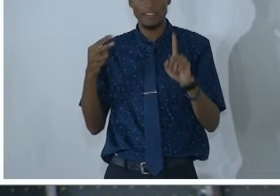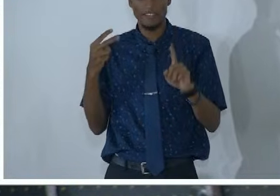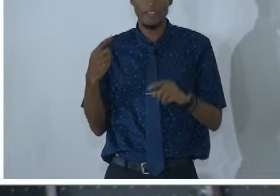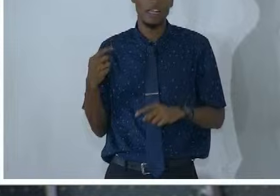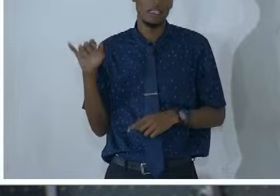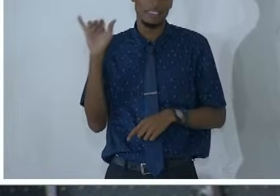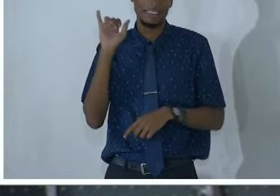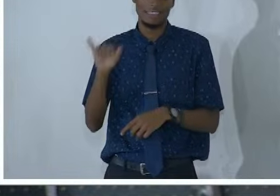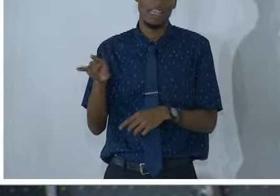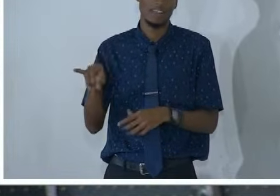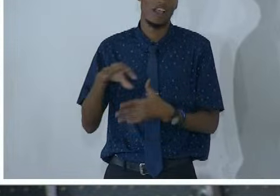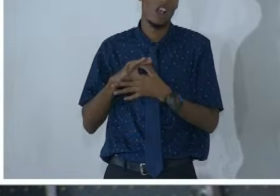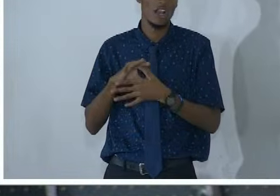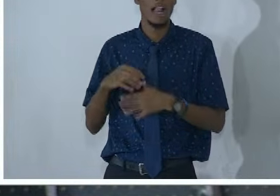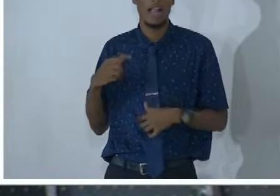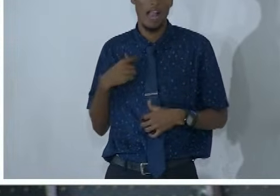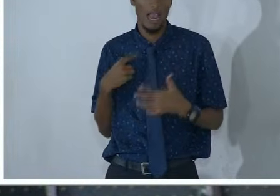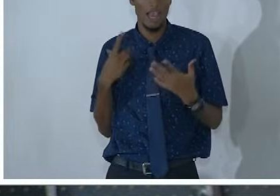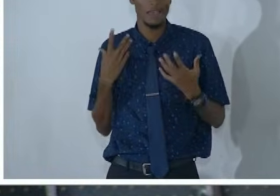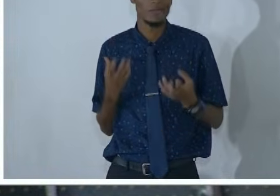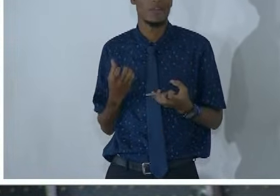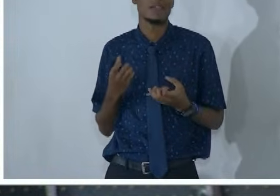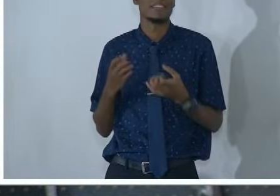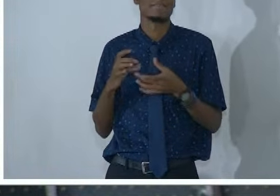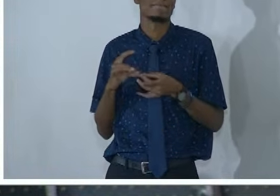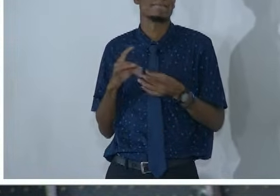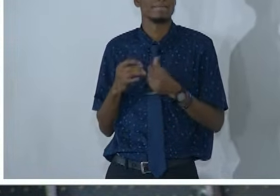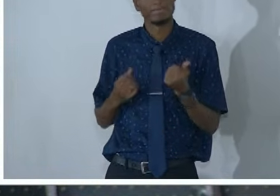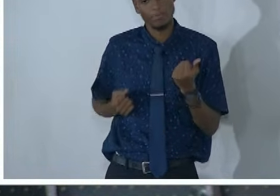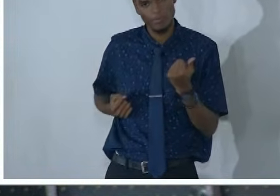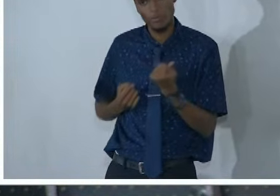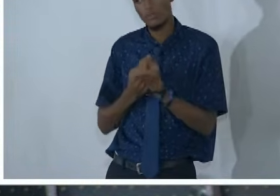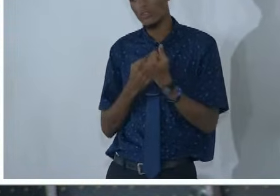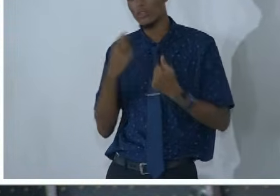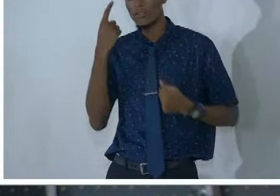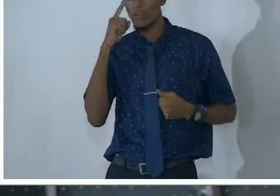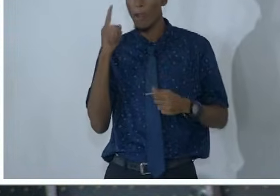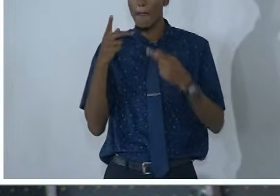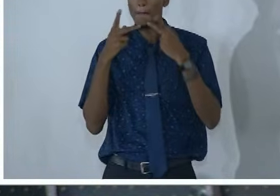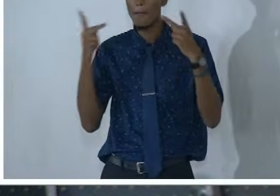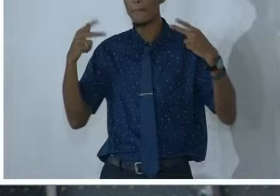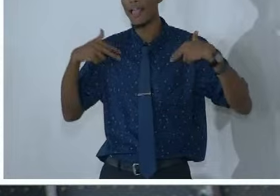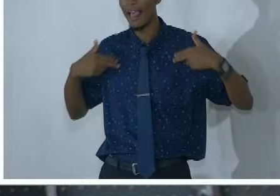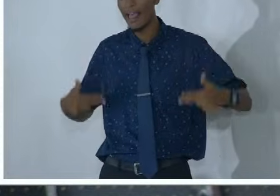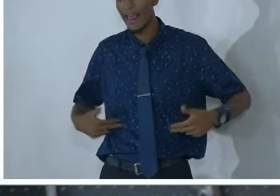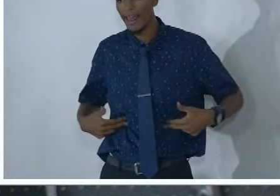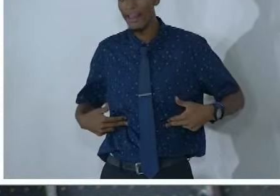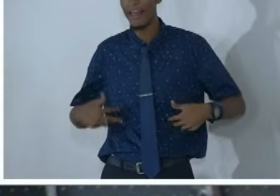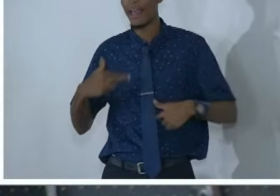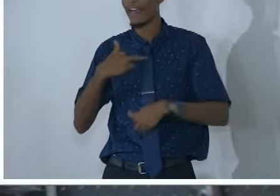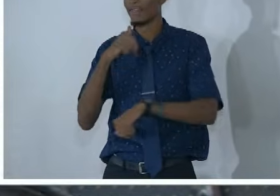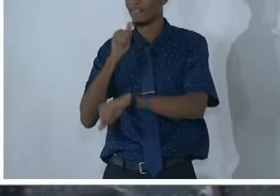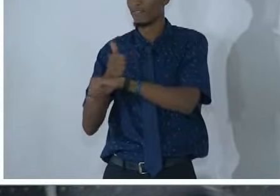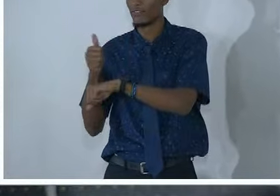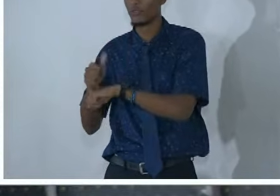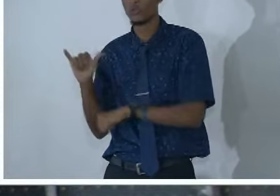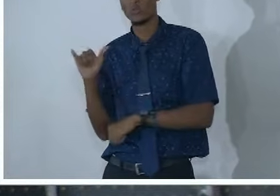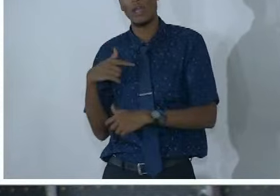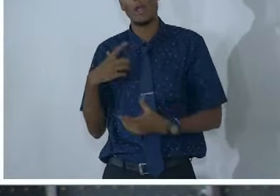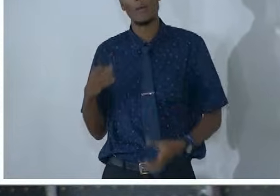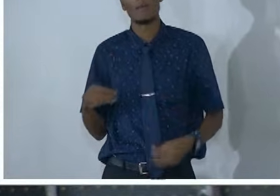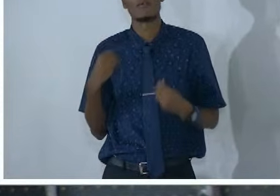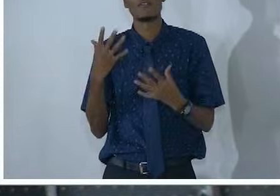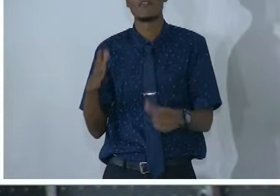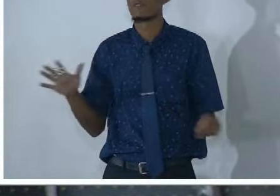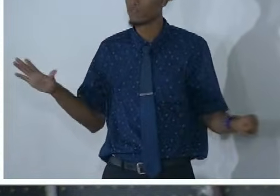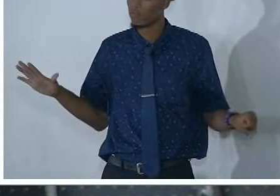rise to support the public health imperatives and offer full support,